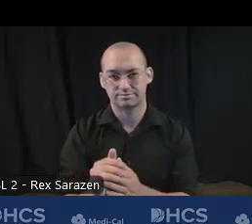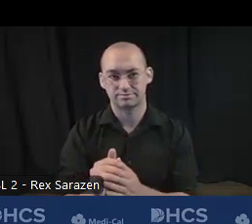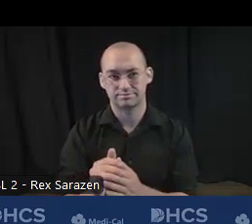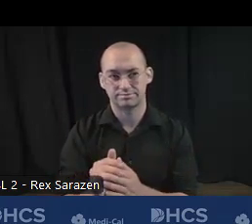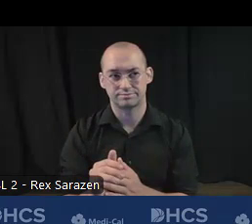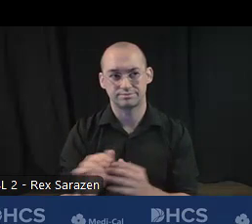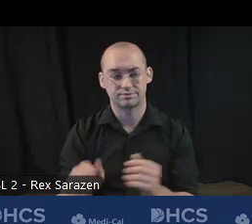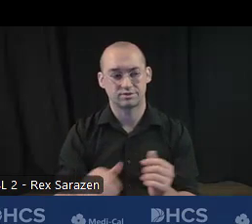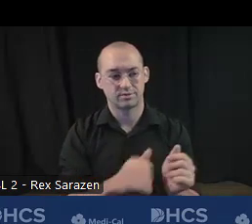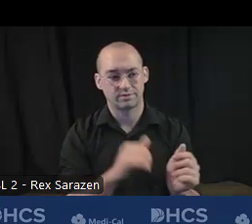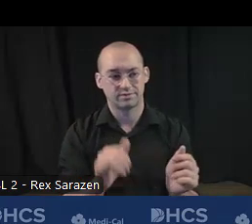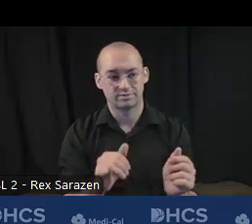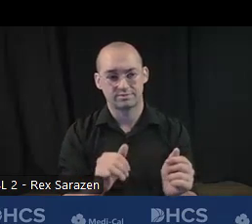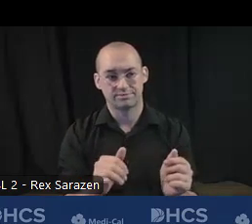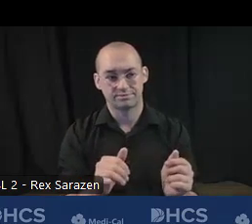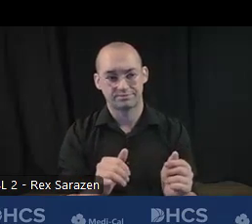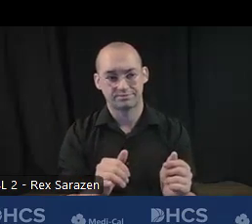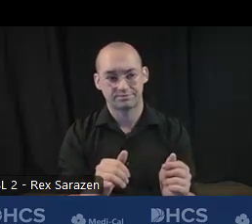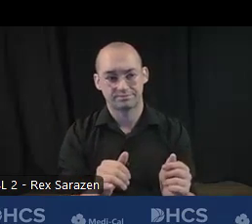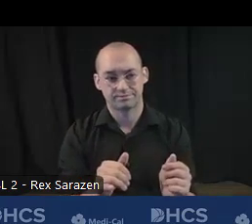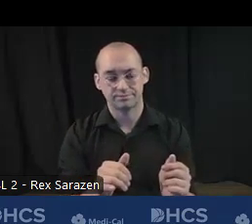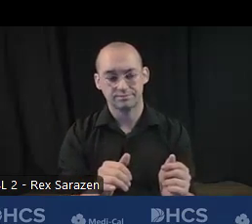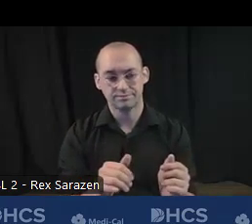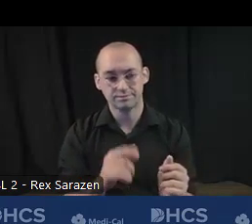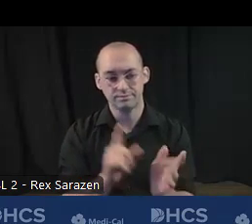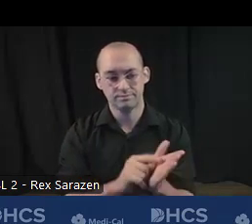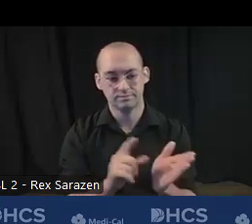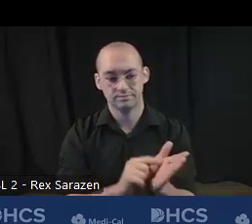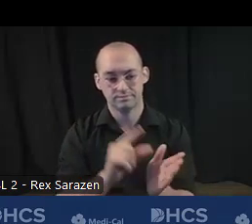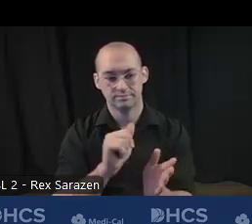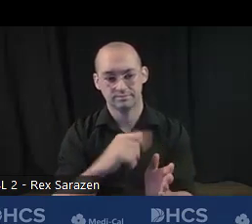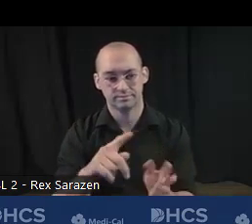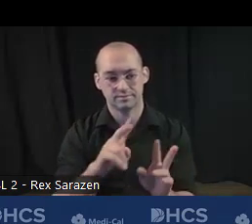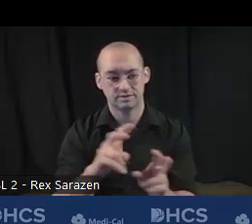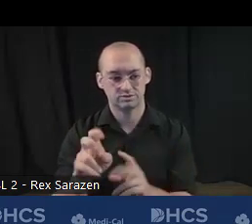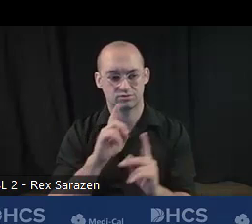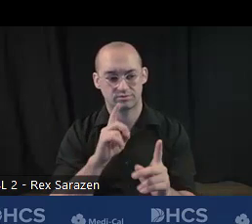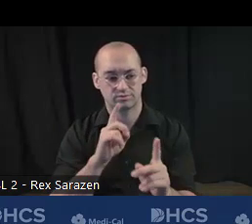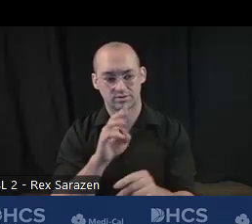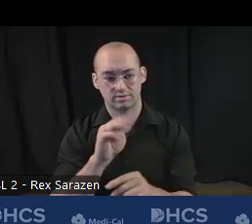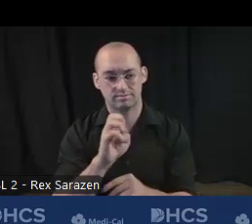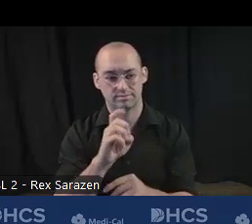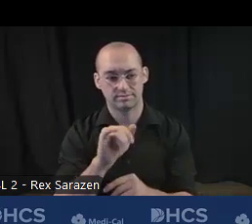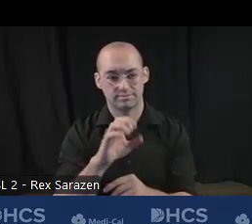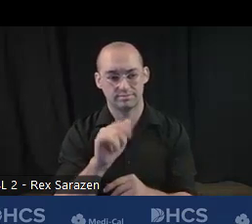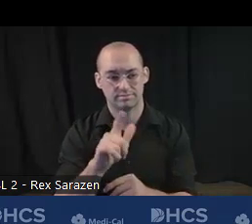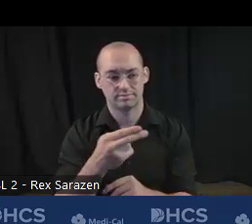following the publishing of the gap analysis report, that was the Medi-Cal HCBS gap analysis.